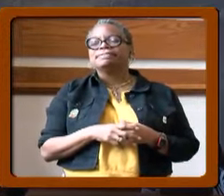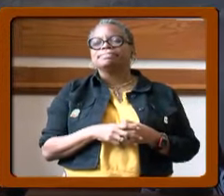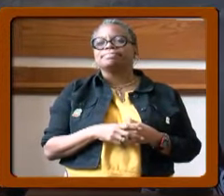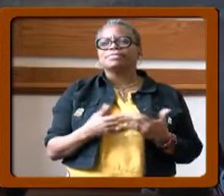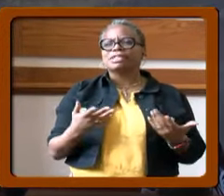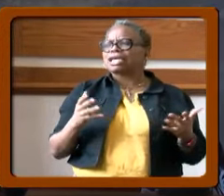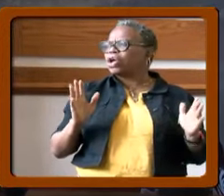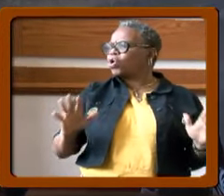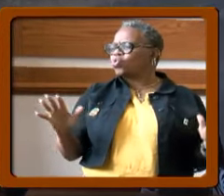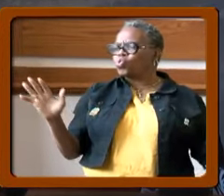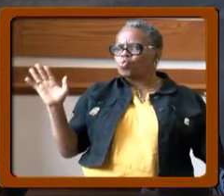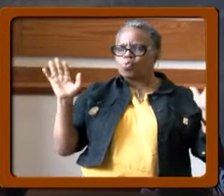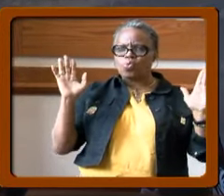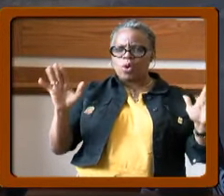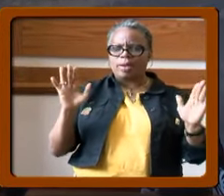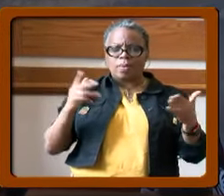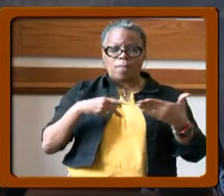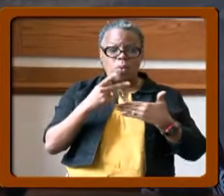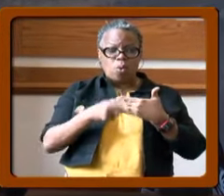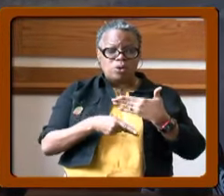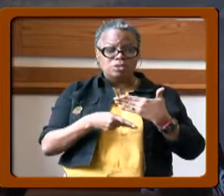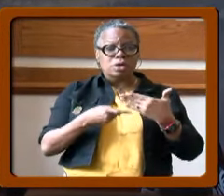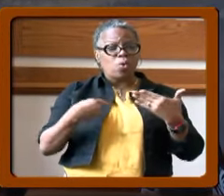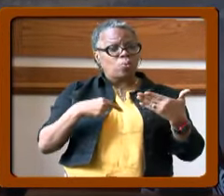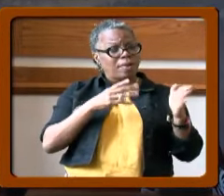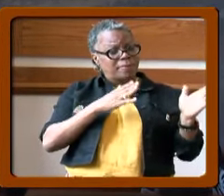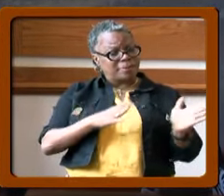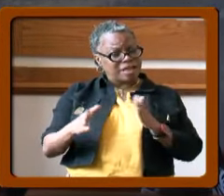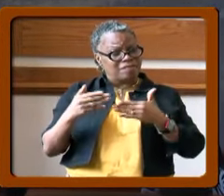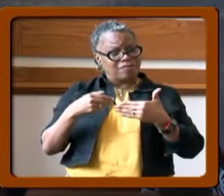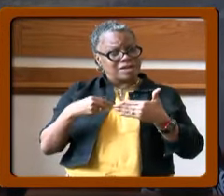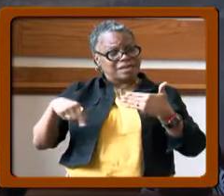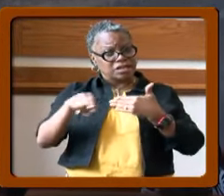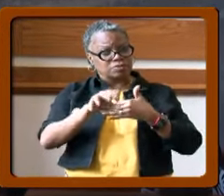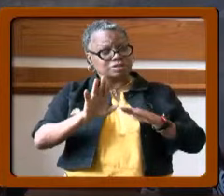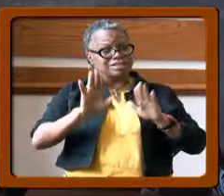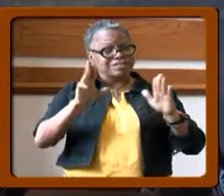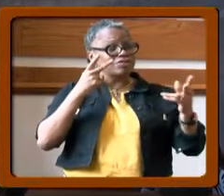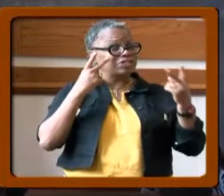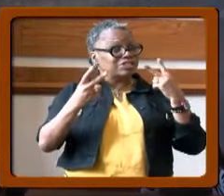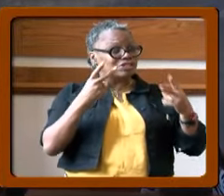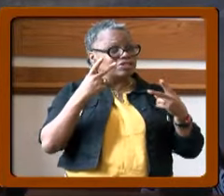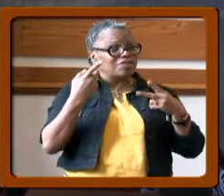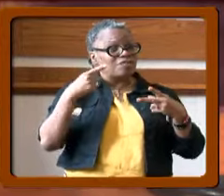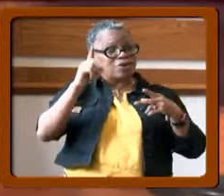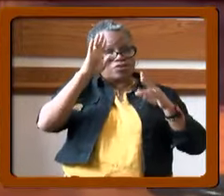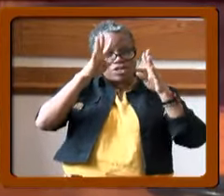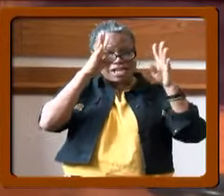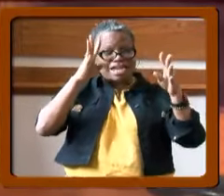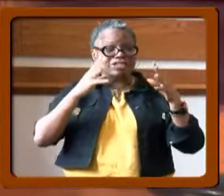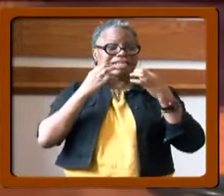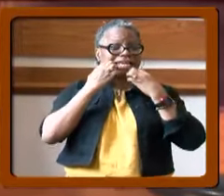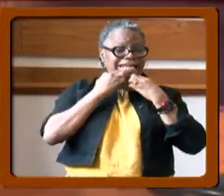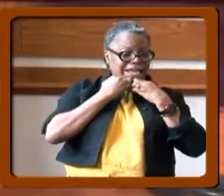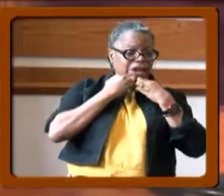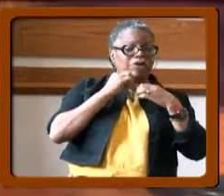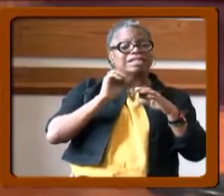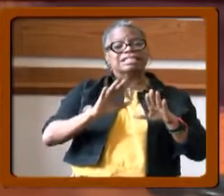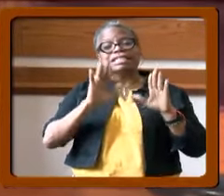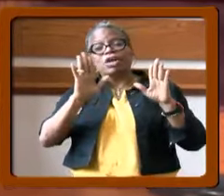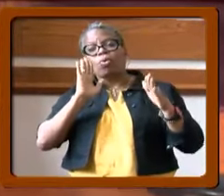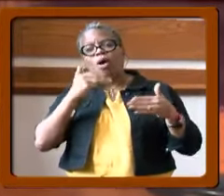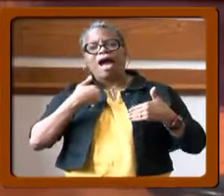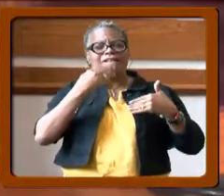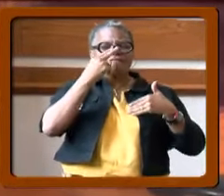An incredible program has been planned for next Sunday. So we'll see you next Sunday for Creation Care Sunday. We'll